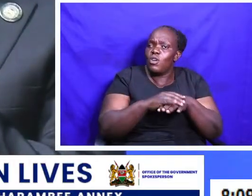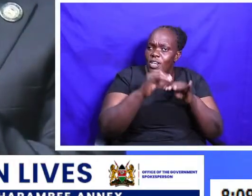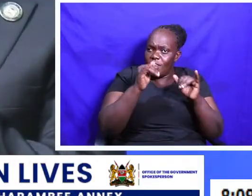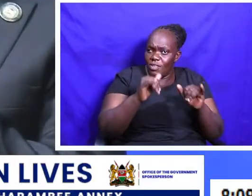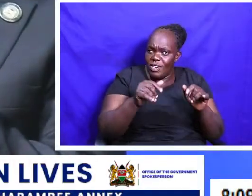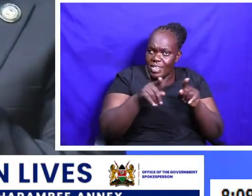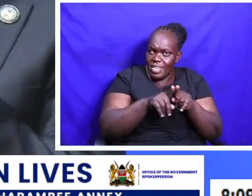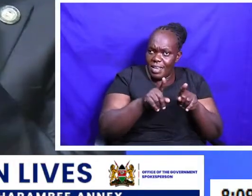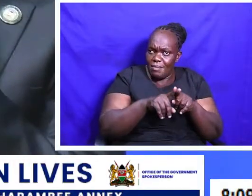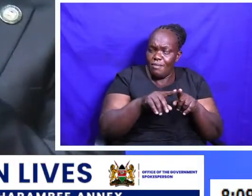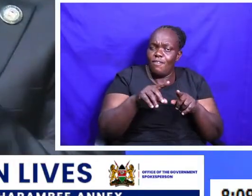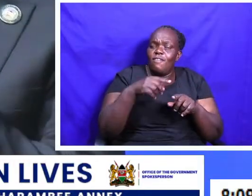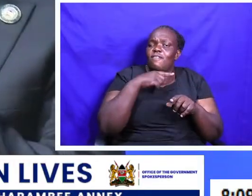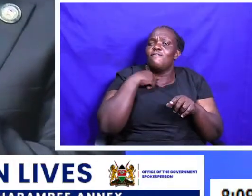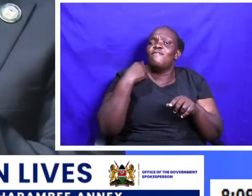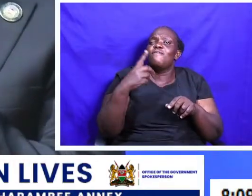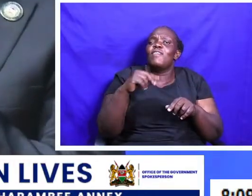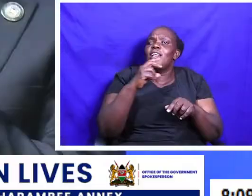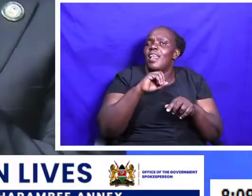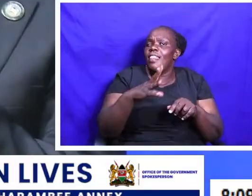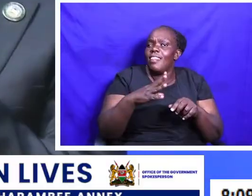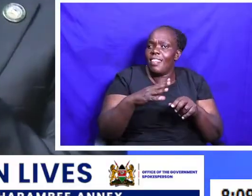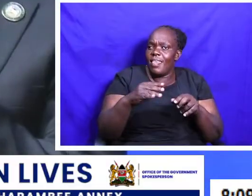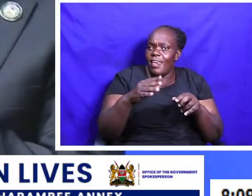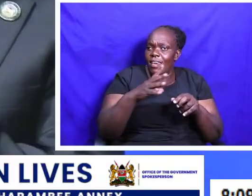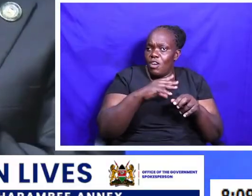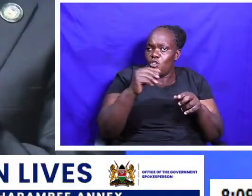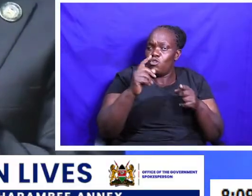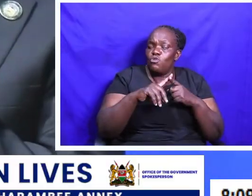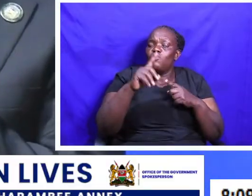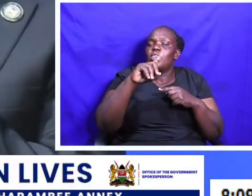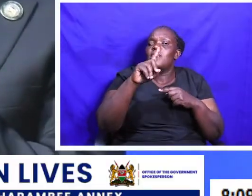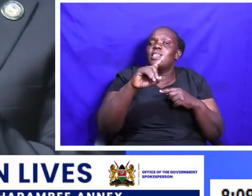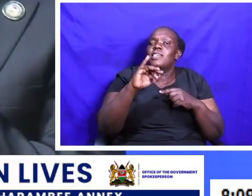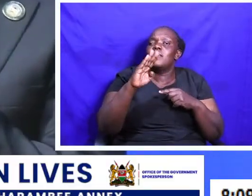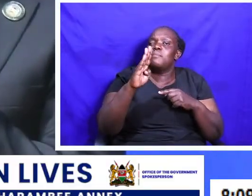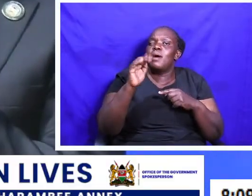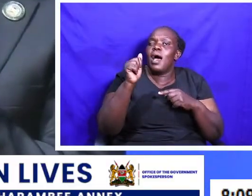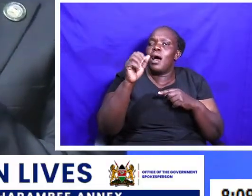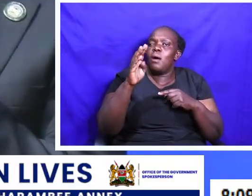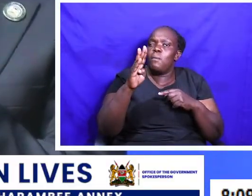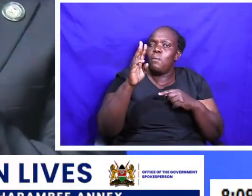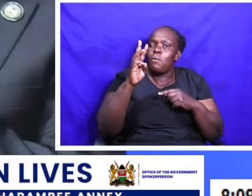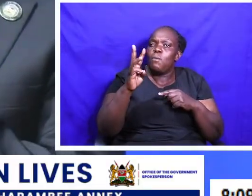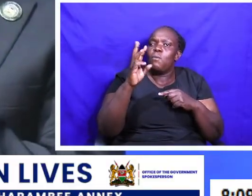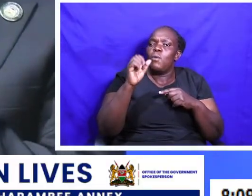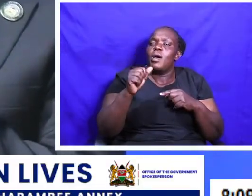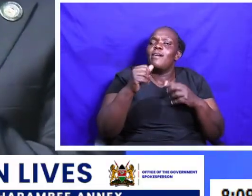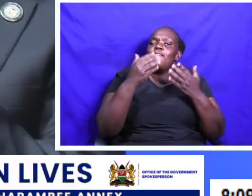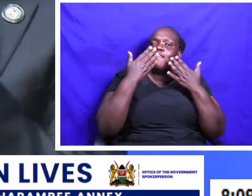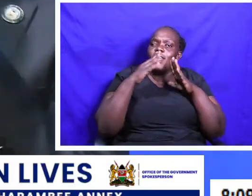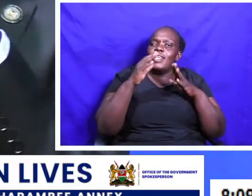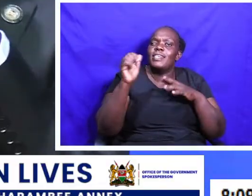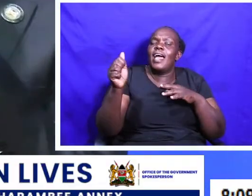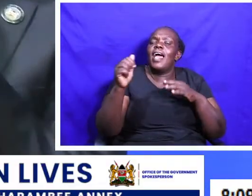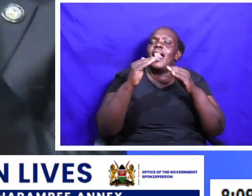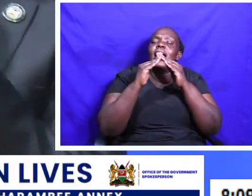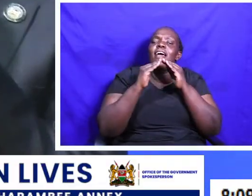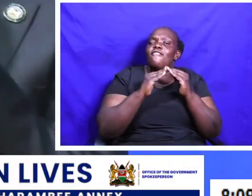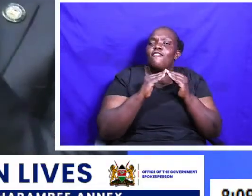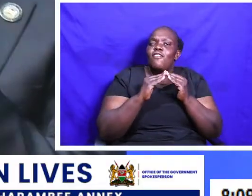education system, but it worked out fine, I think. But I ended up going to Zimbabwe. On that, I continued with that. I did